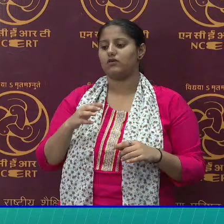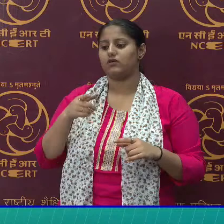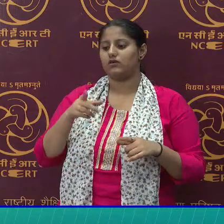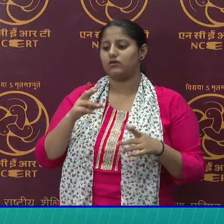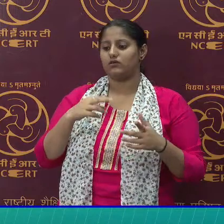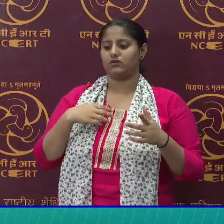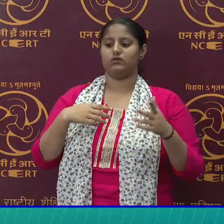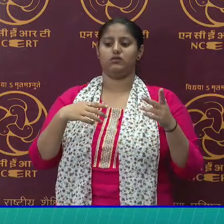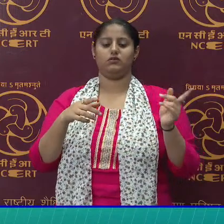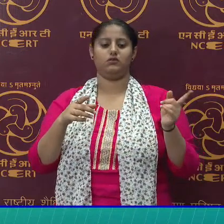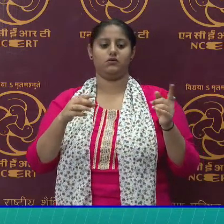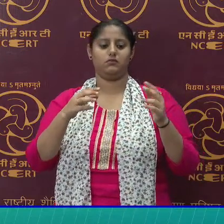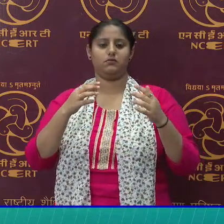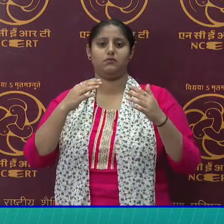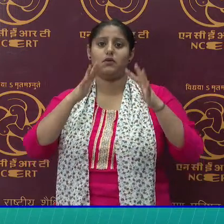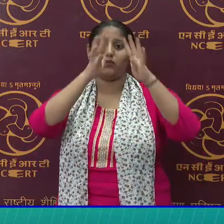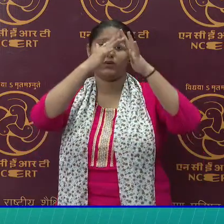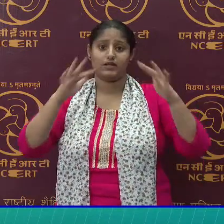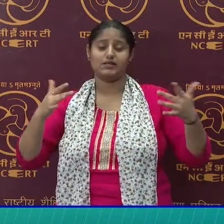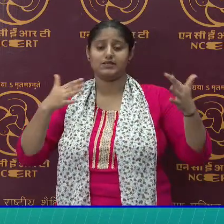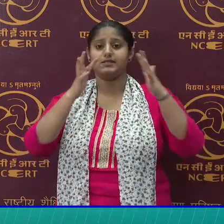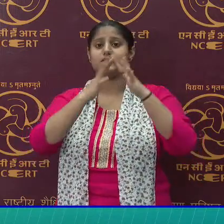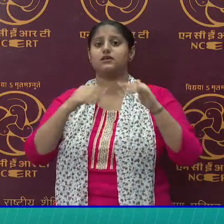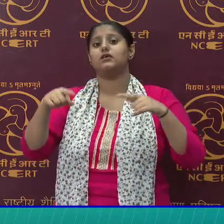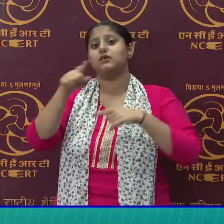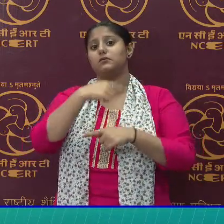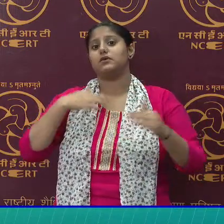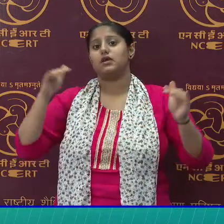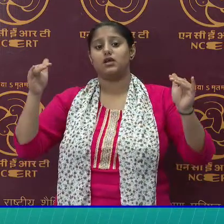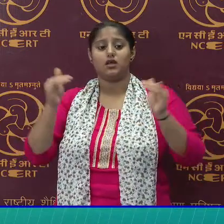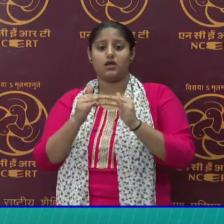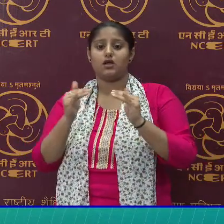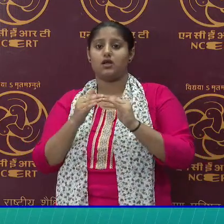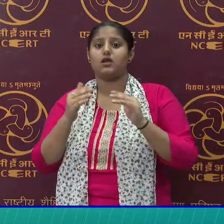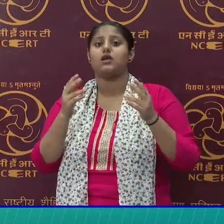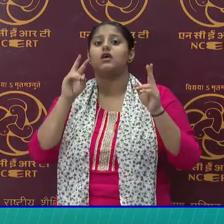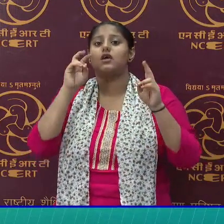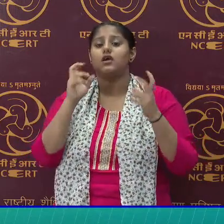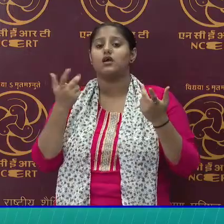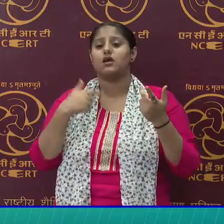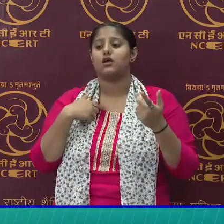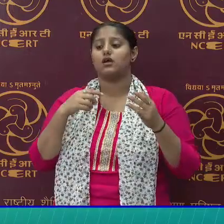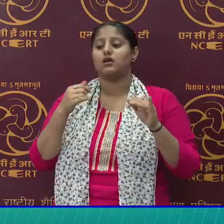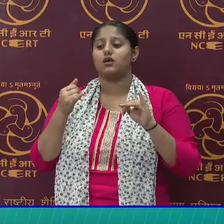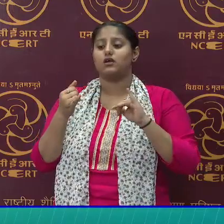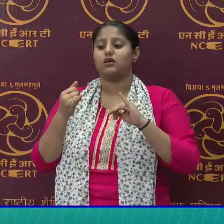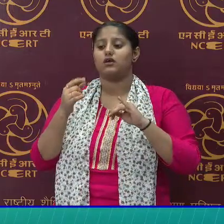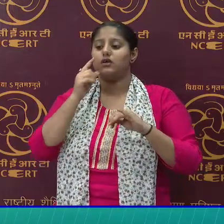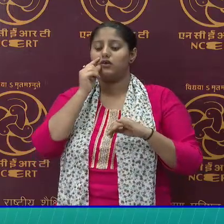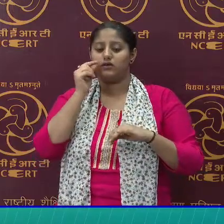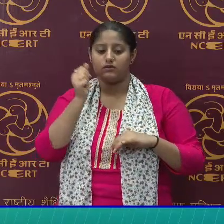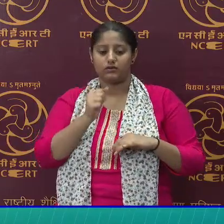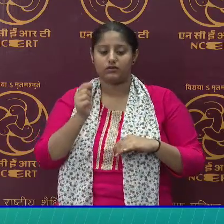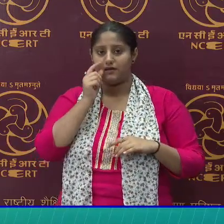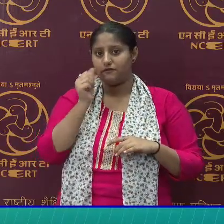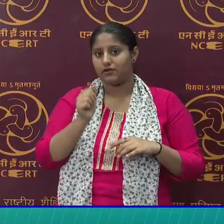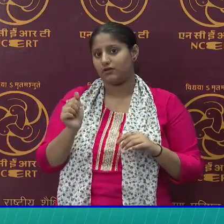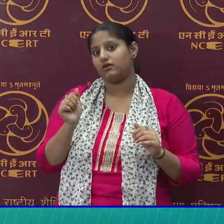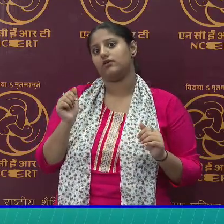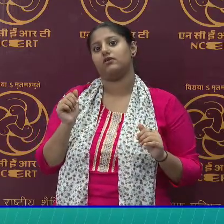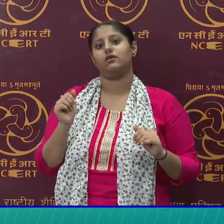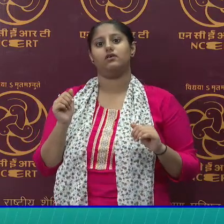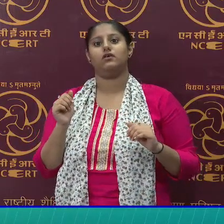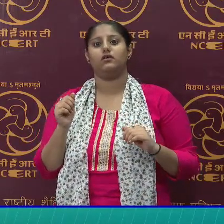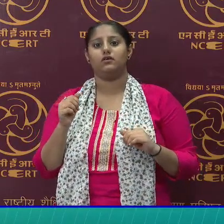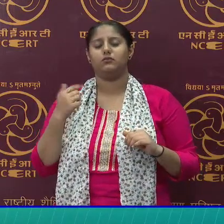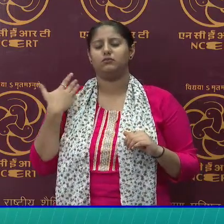high, about the mountains. So we have introduced in this lesson. There is a Sherpa, a grandfather, who goes